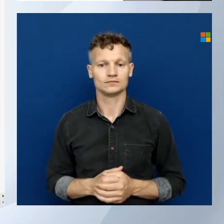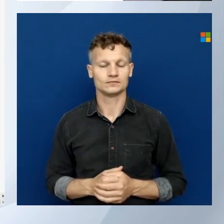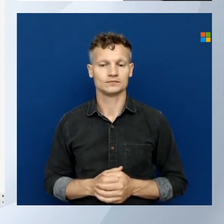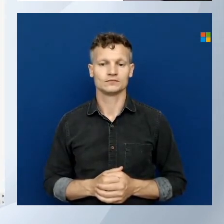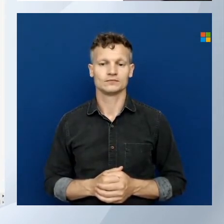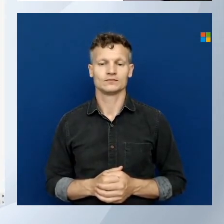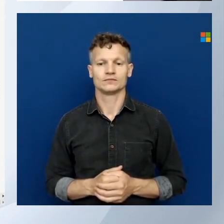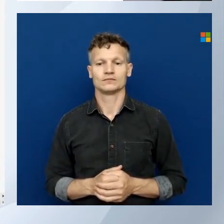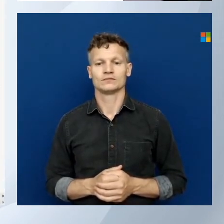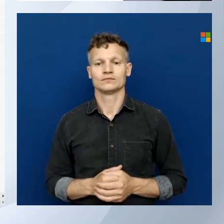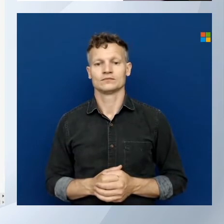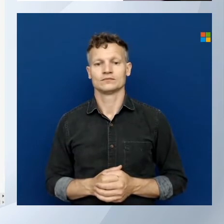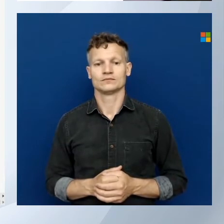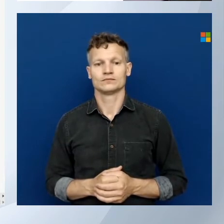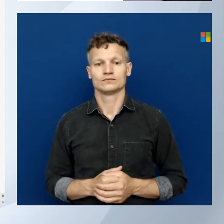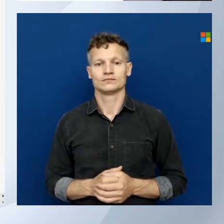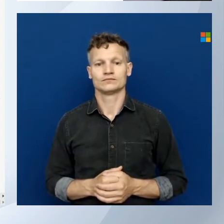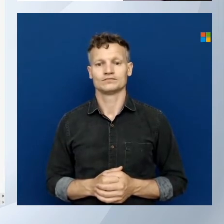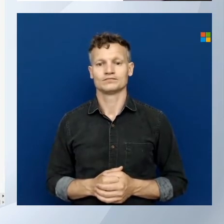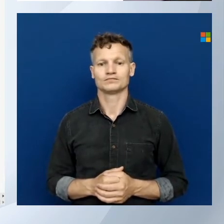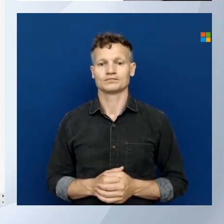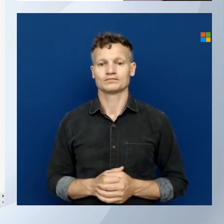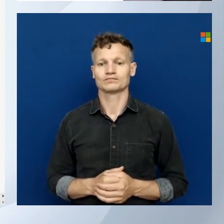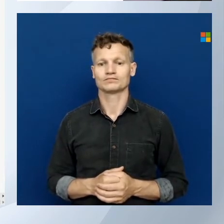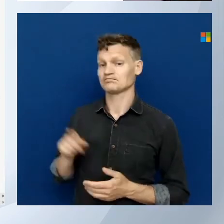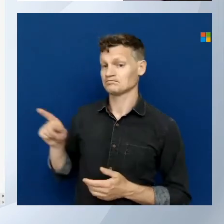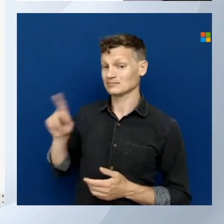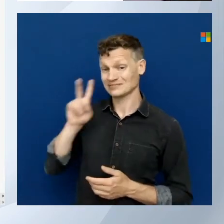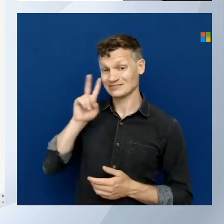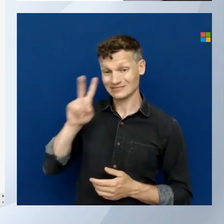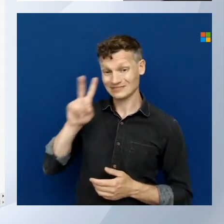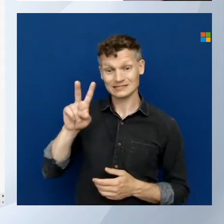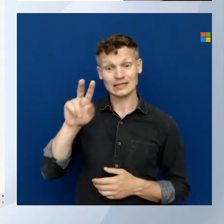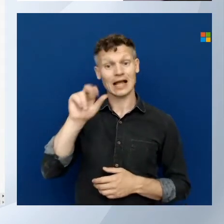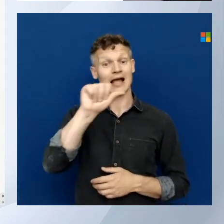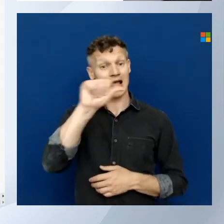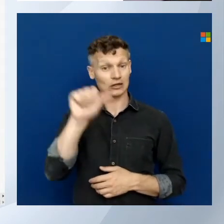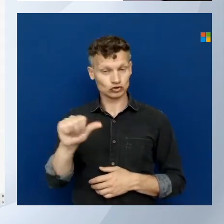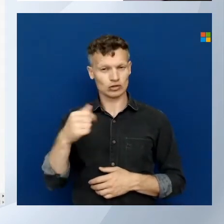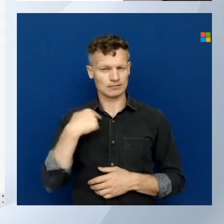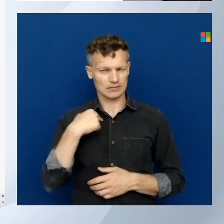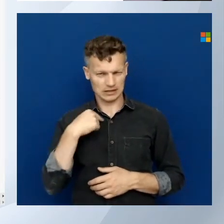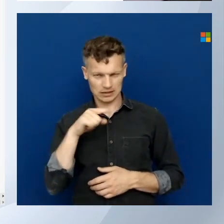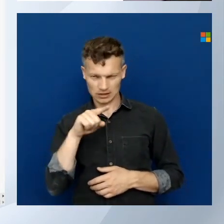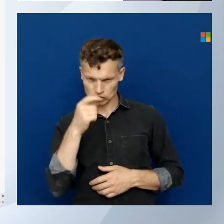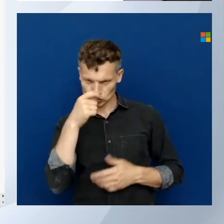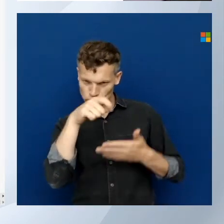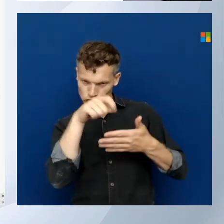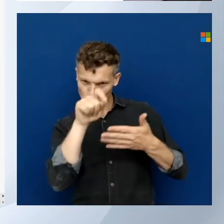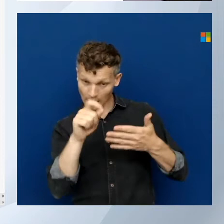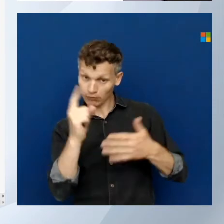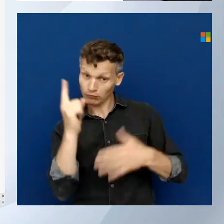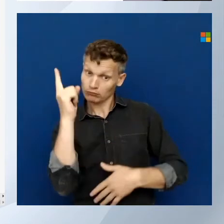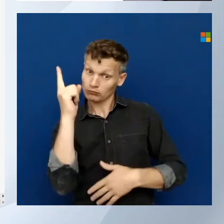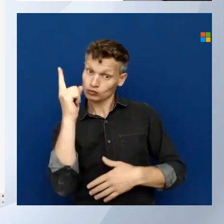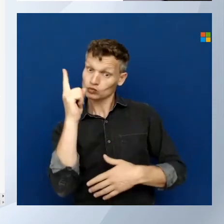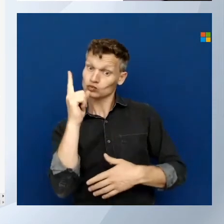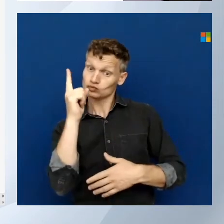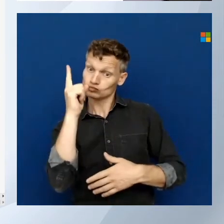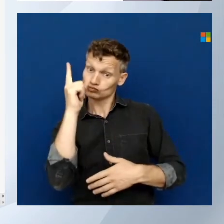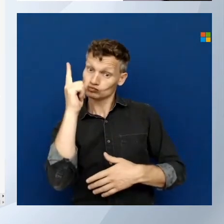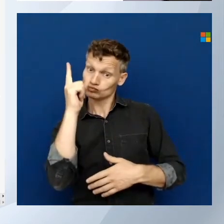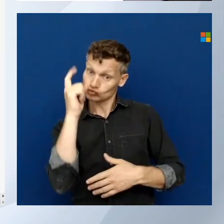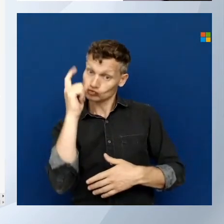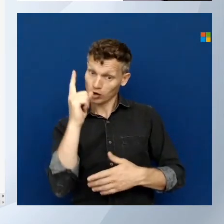And I'm making sure, once again, within Azure that I double check if the deployment actually started. Fast forwarding through